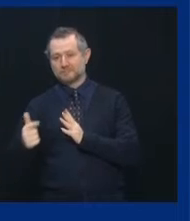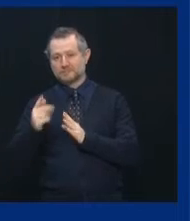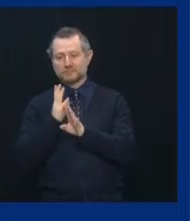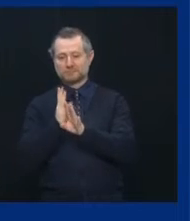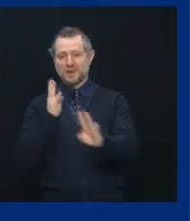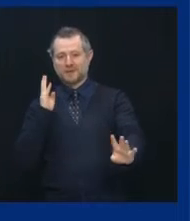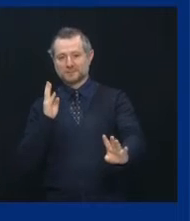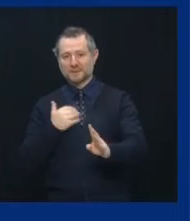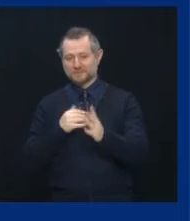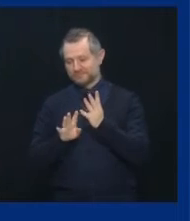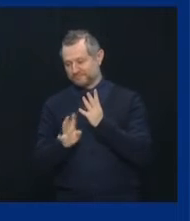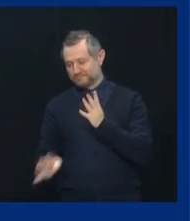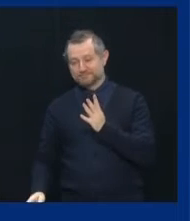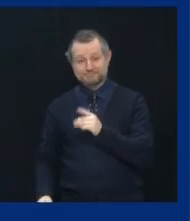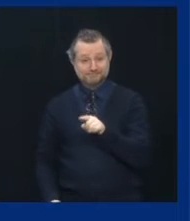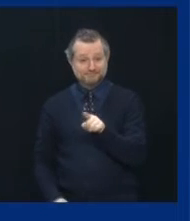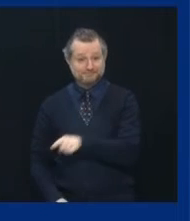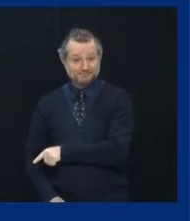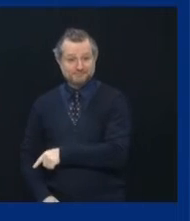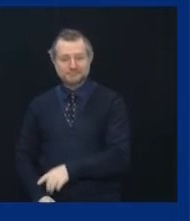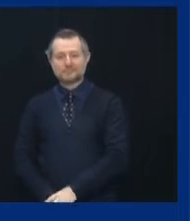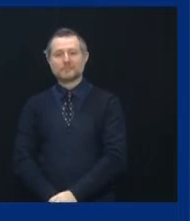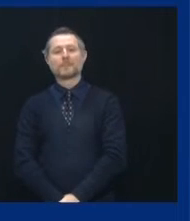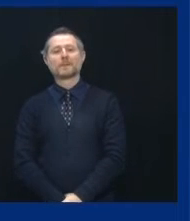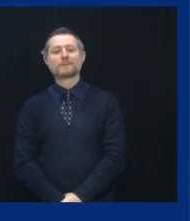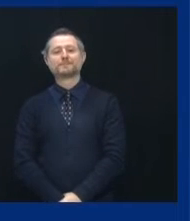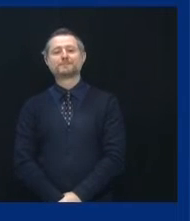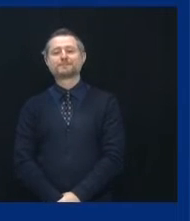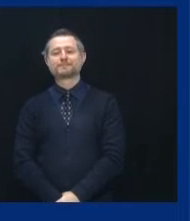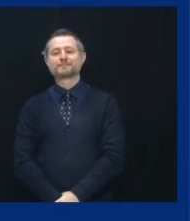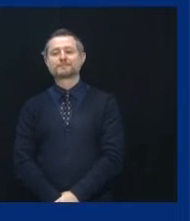to compile the Q&A roster.